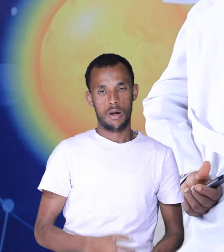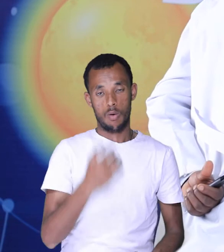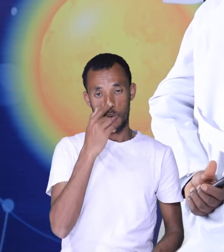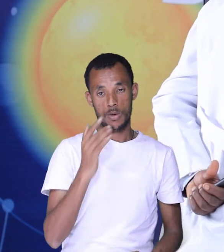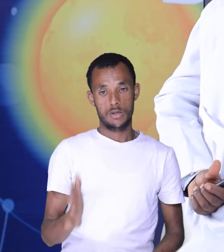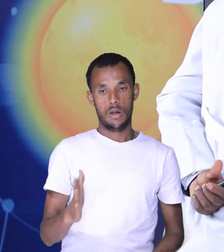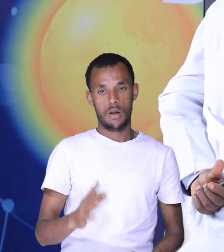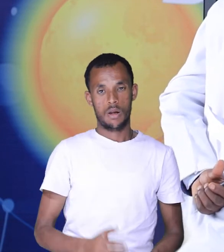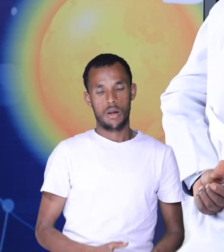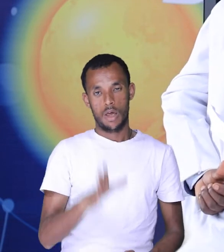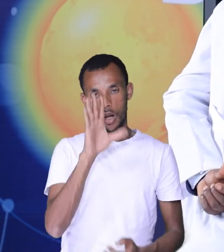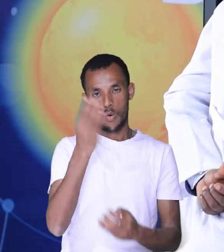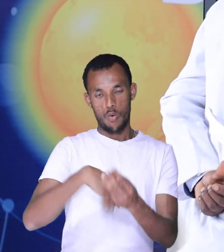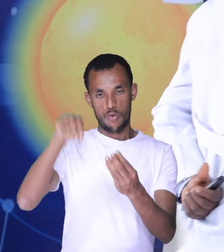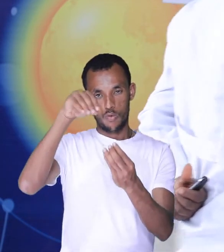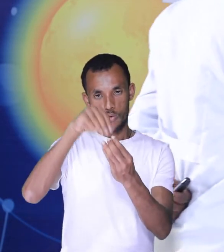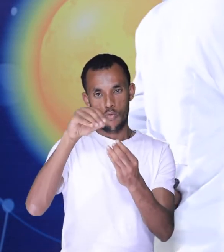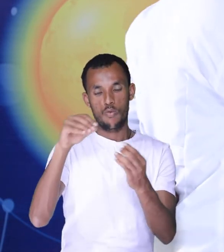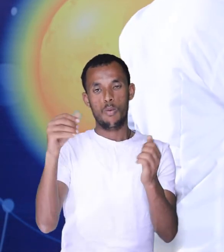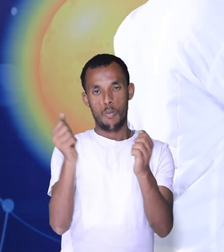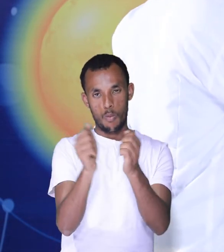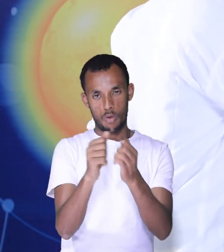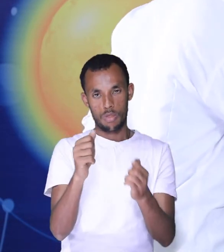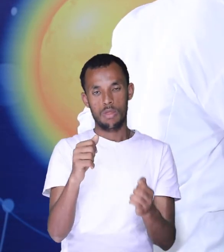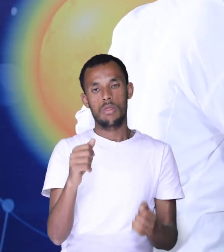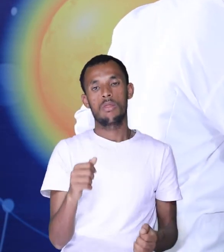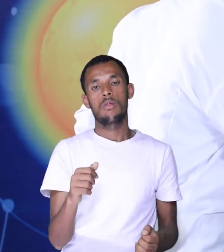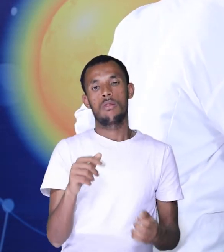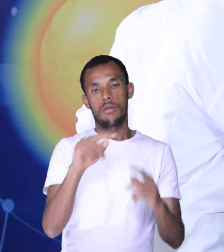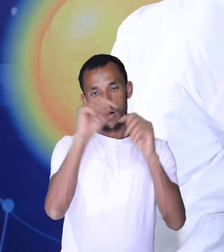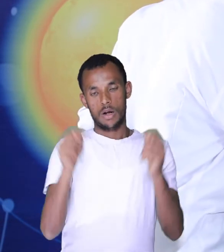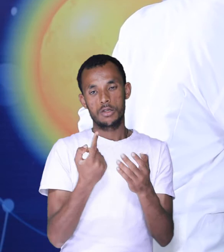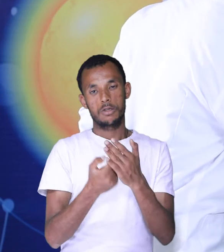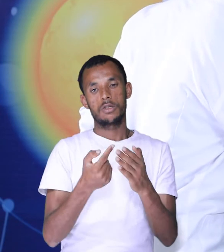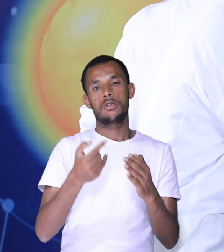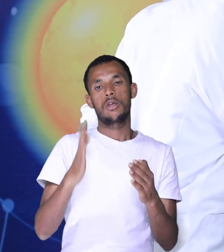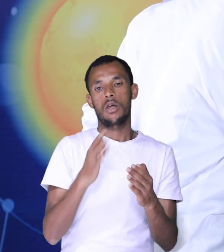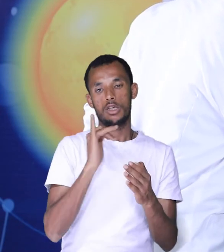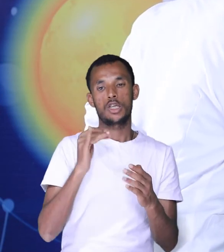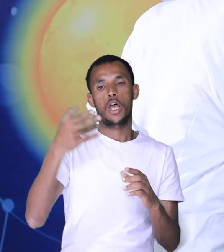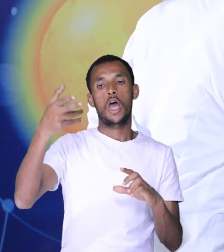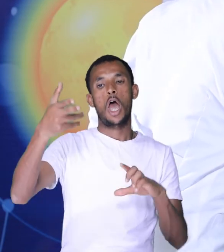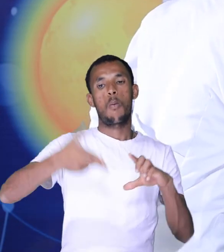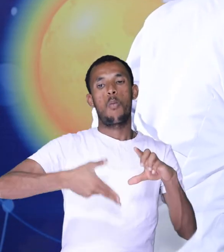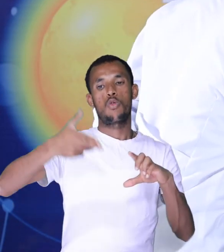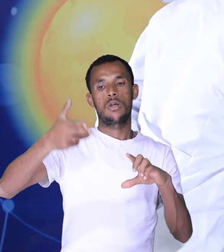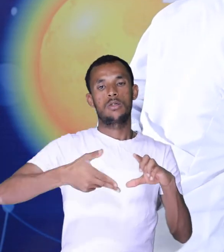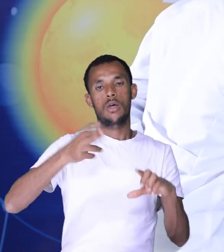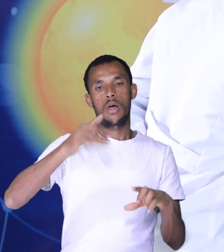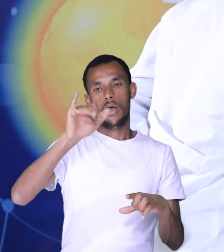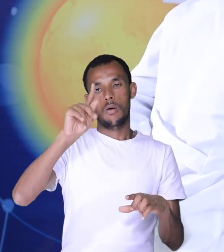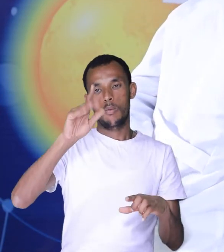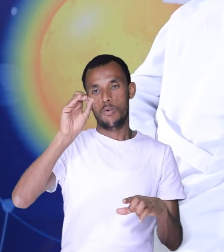Common side. And also for both triangles, this side is the hypotenuse one. It's the